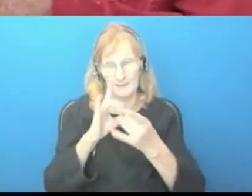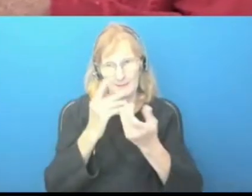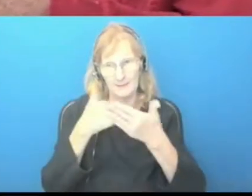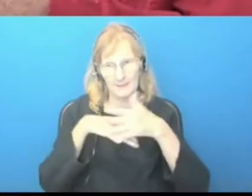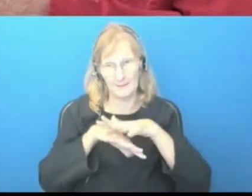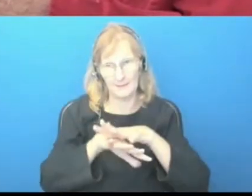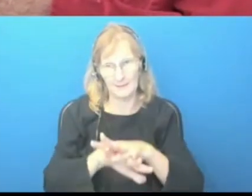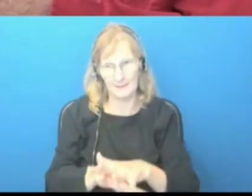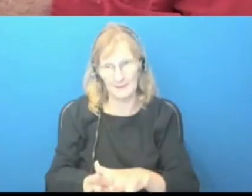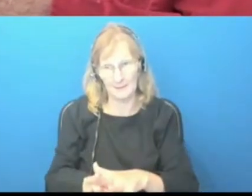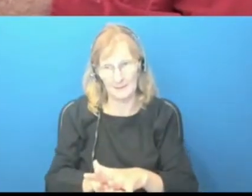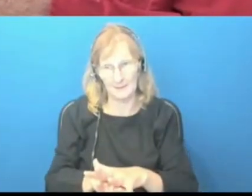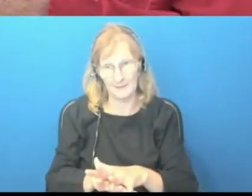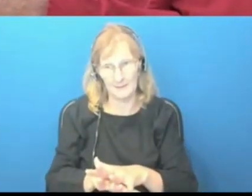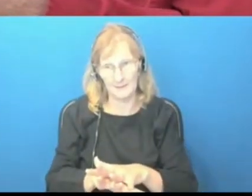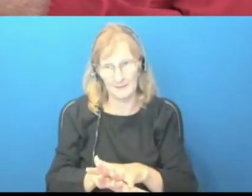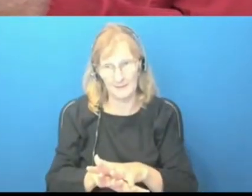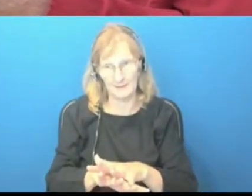our identity.